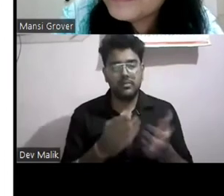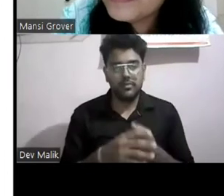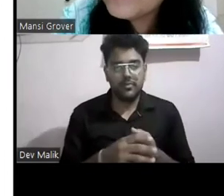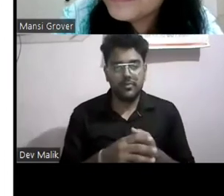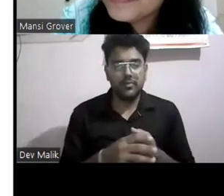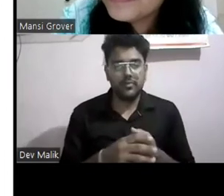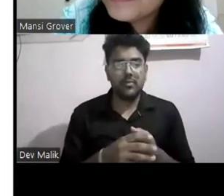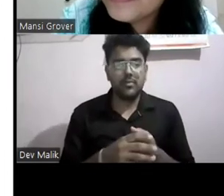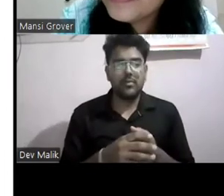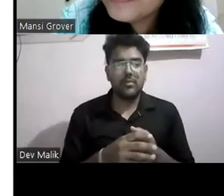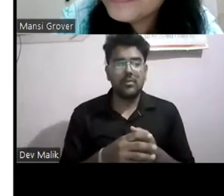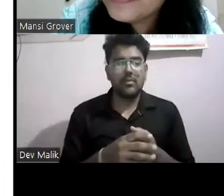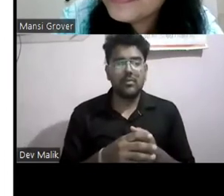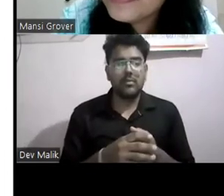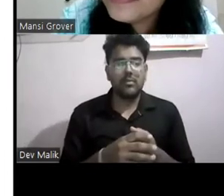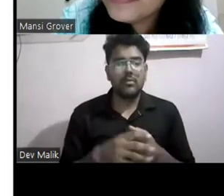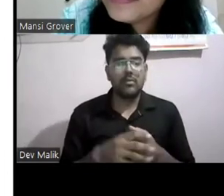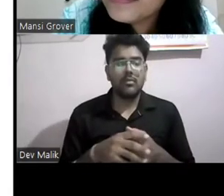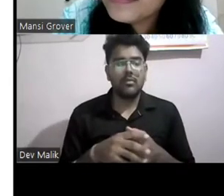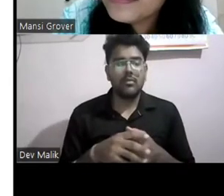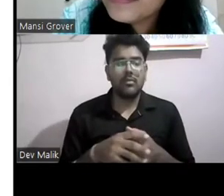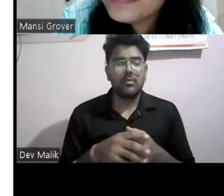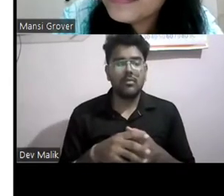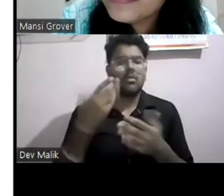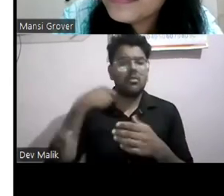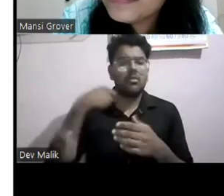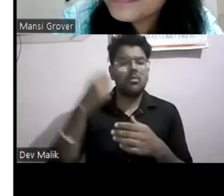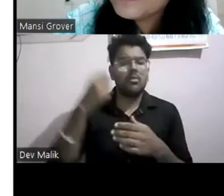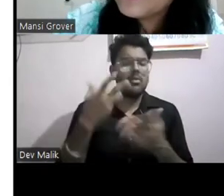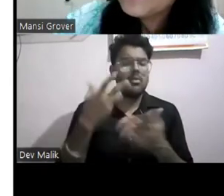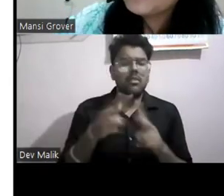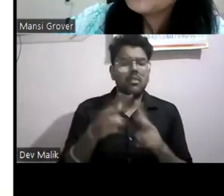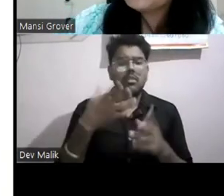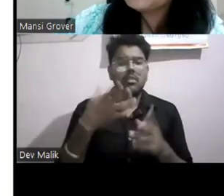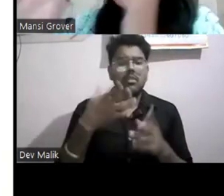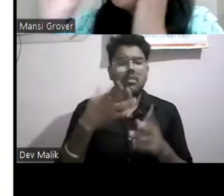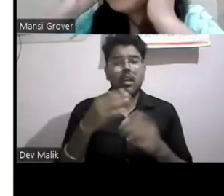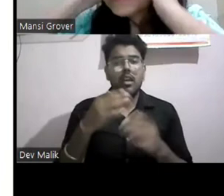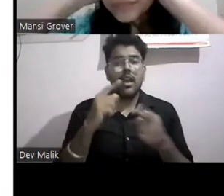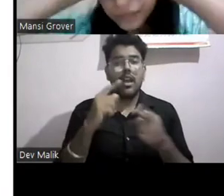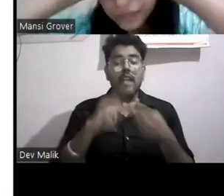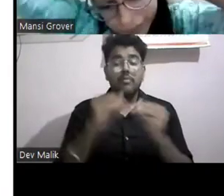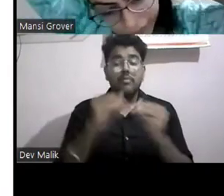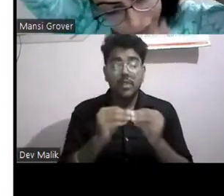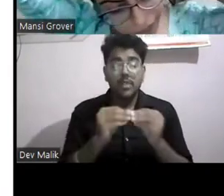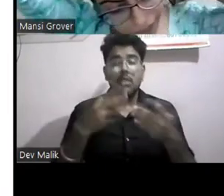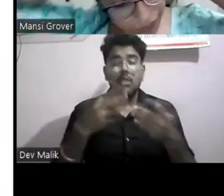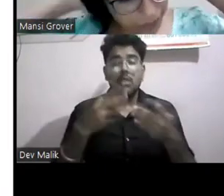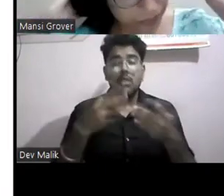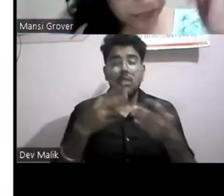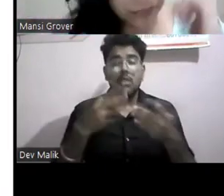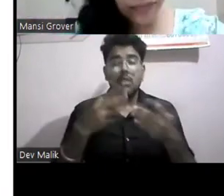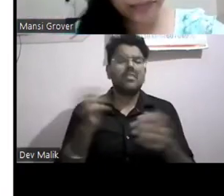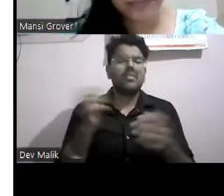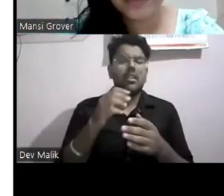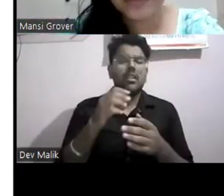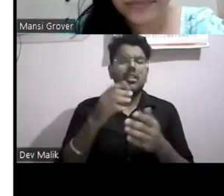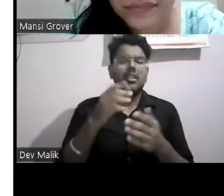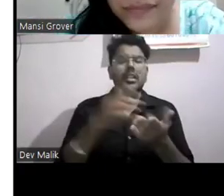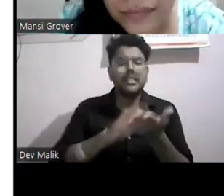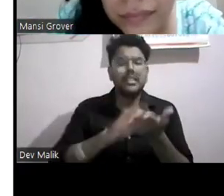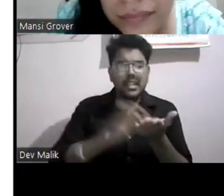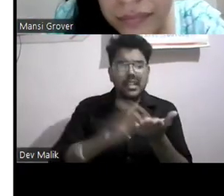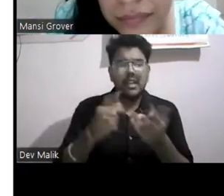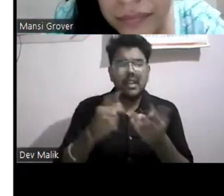seventh syndrome. I also come across on Facebook, or generally you see all these the people who